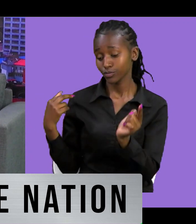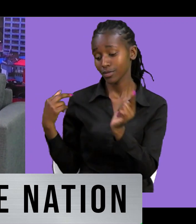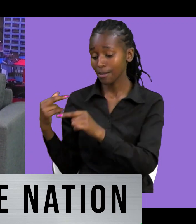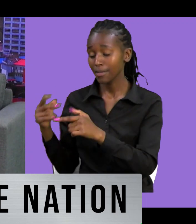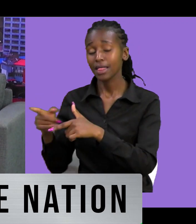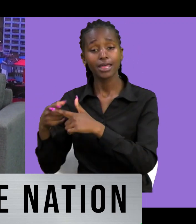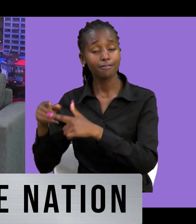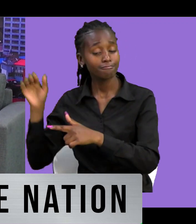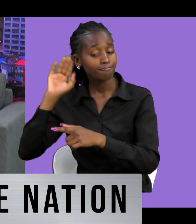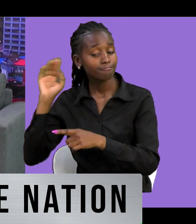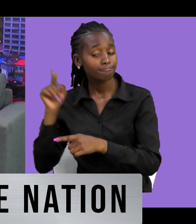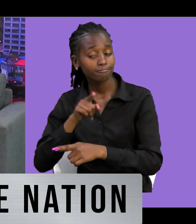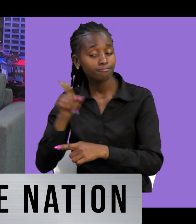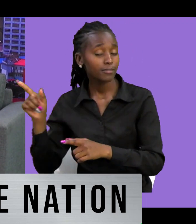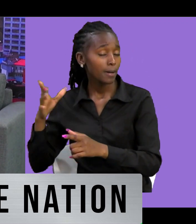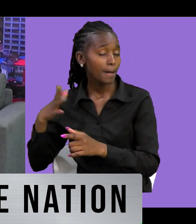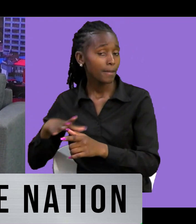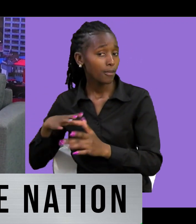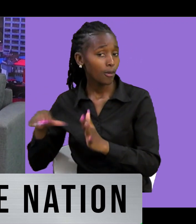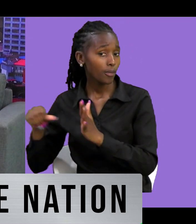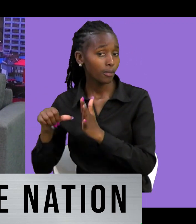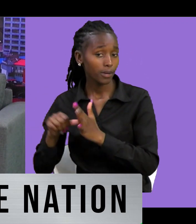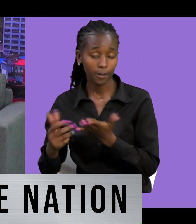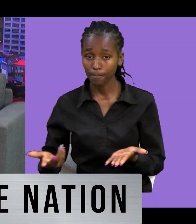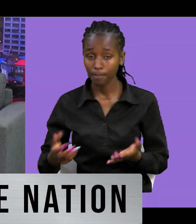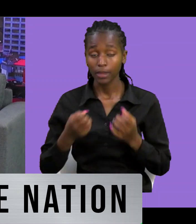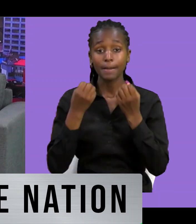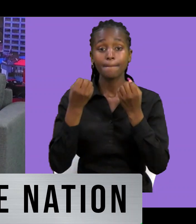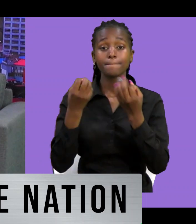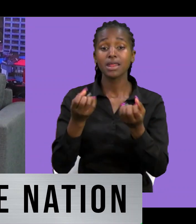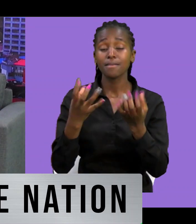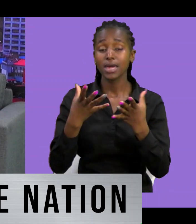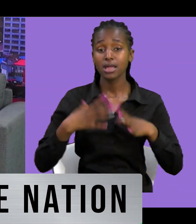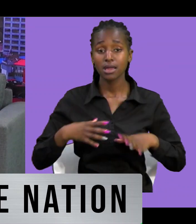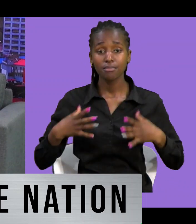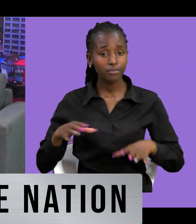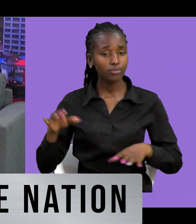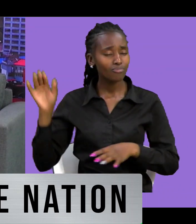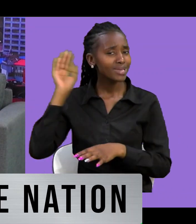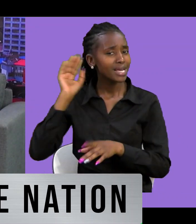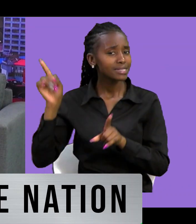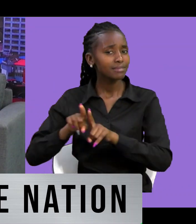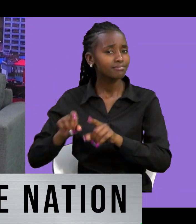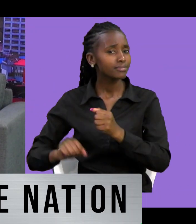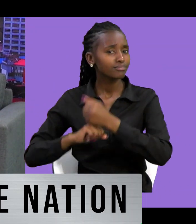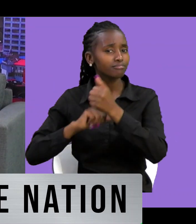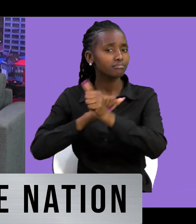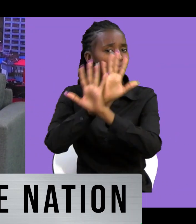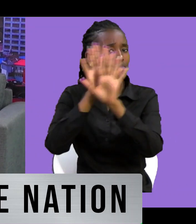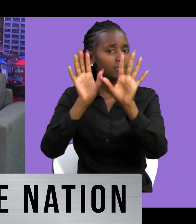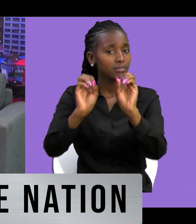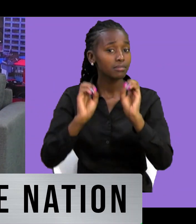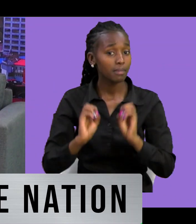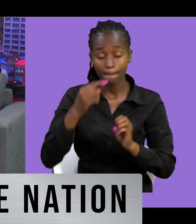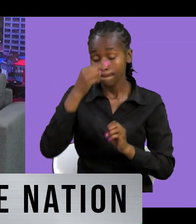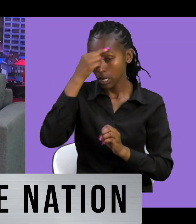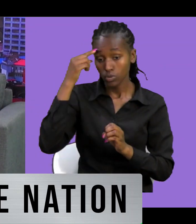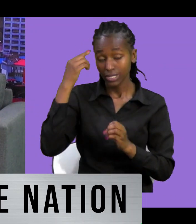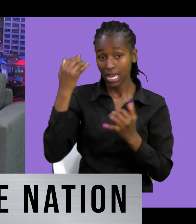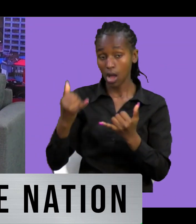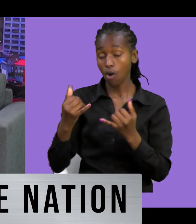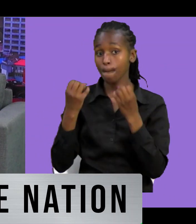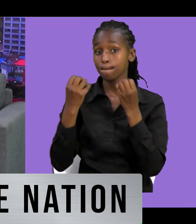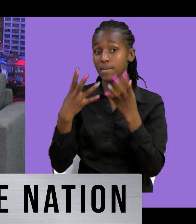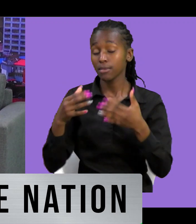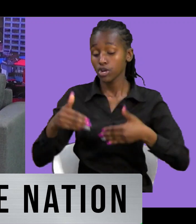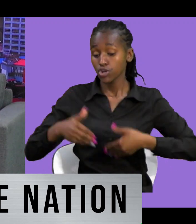also, it is something that probably not a lot of people are saying, but now the youths are coming to a point where they feel that they also